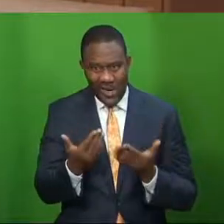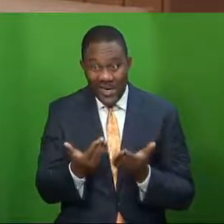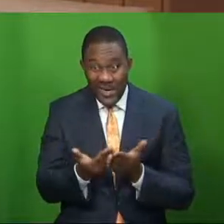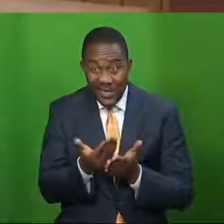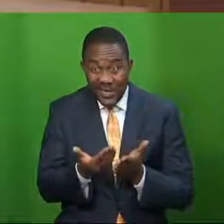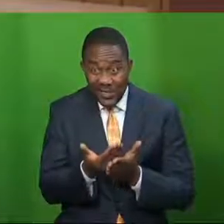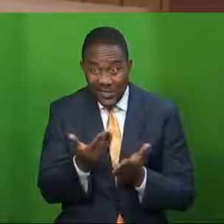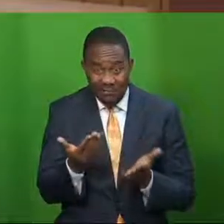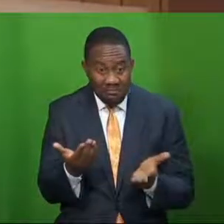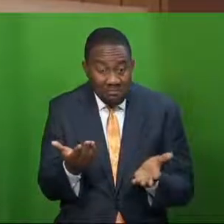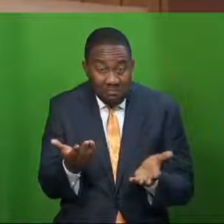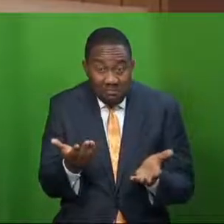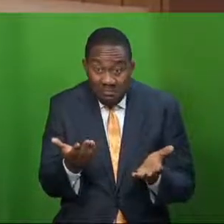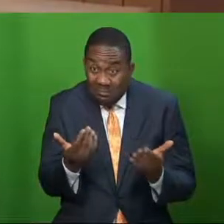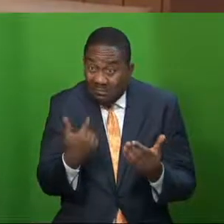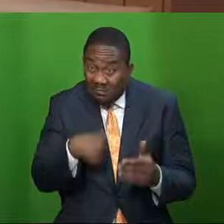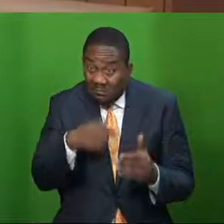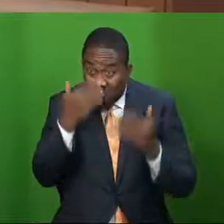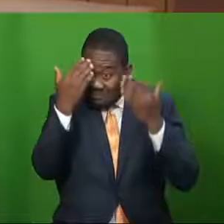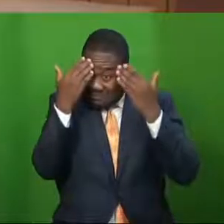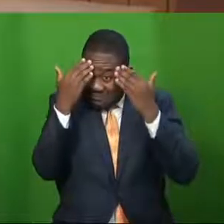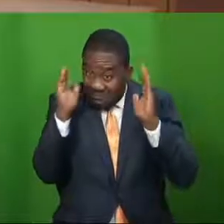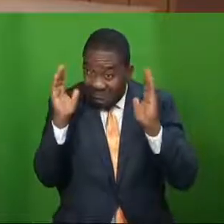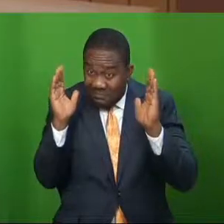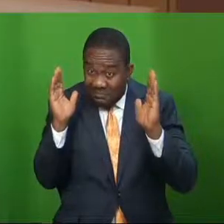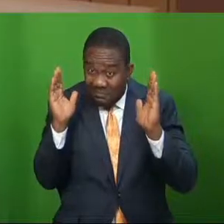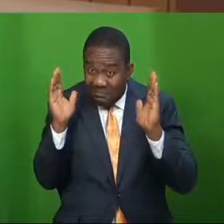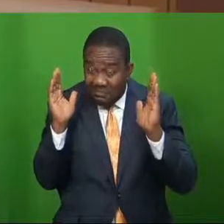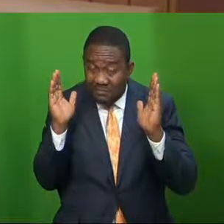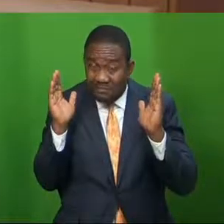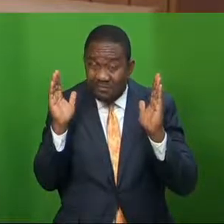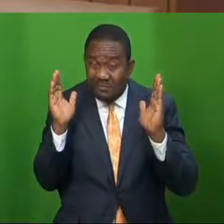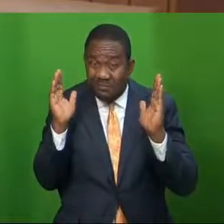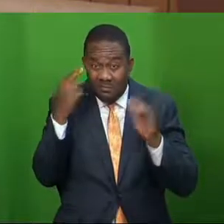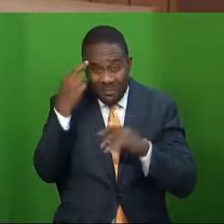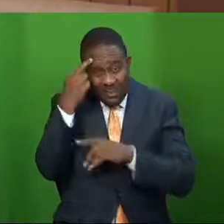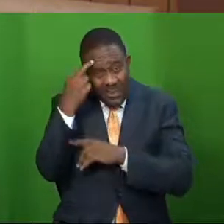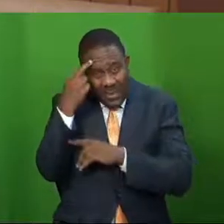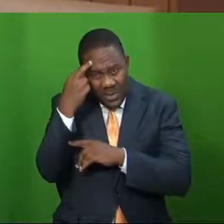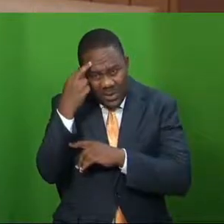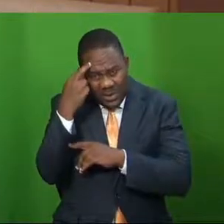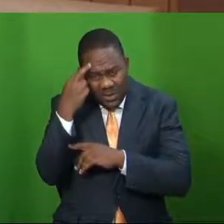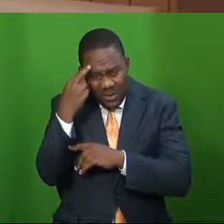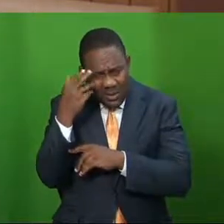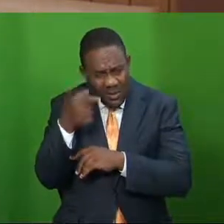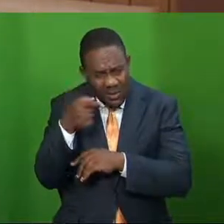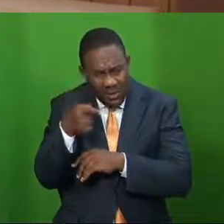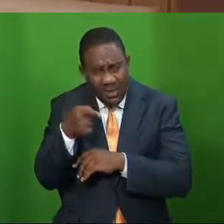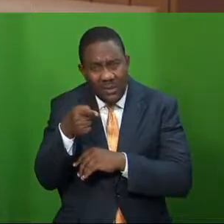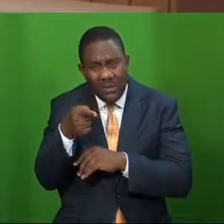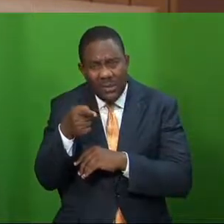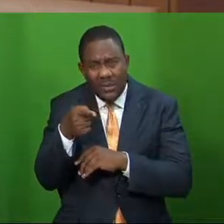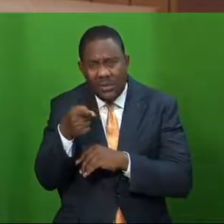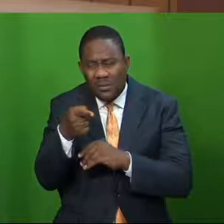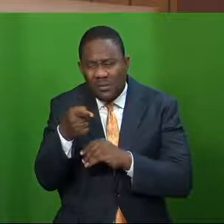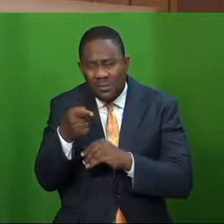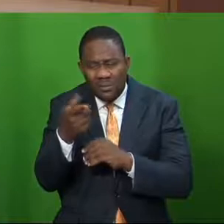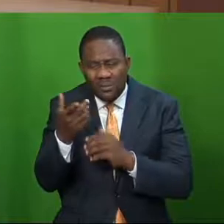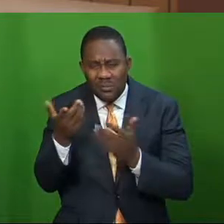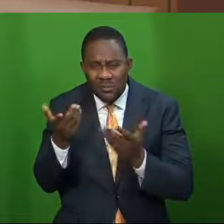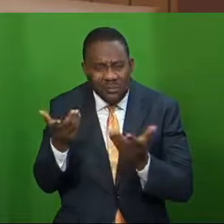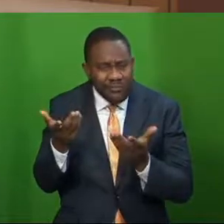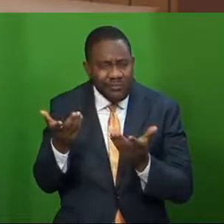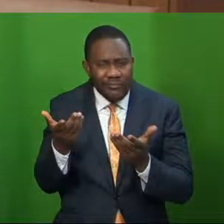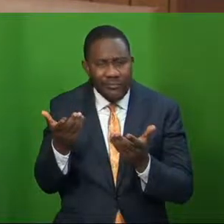don't know the very mischief that the new order is seeking to cure in the old